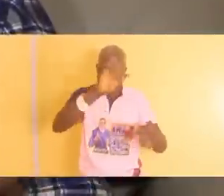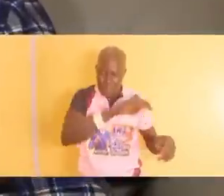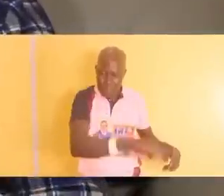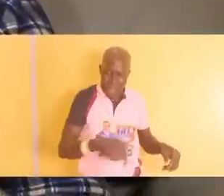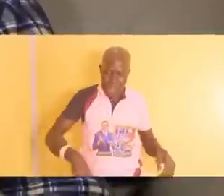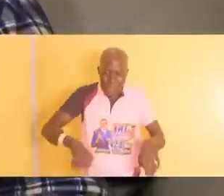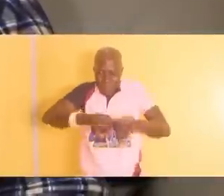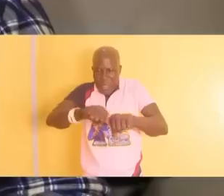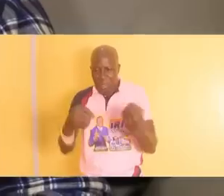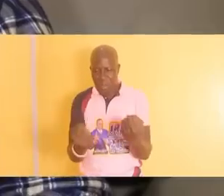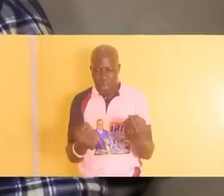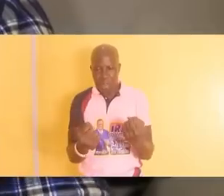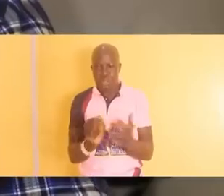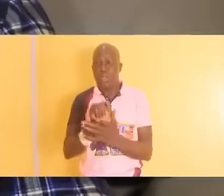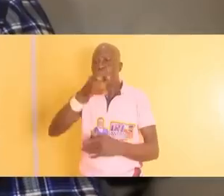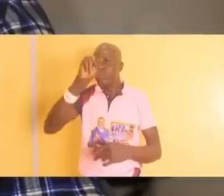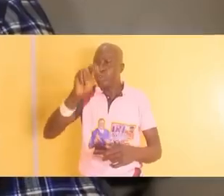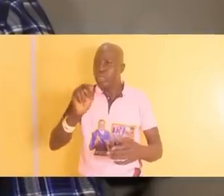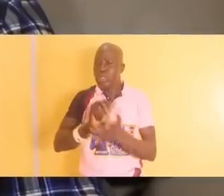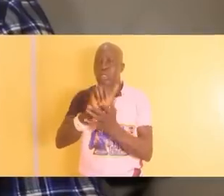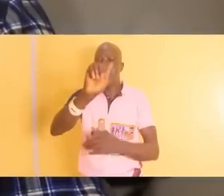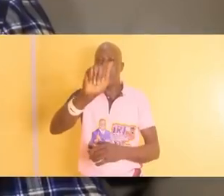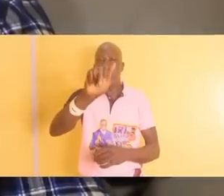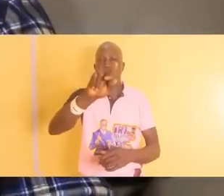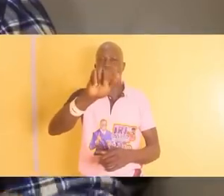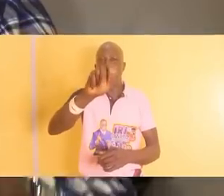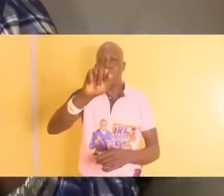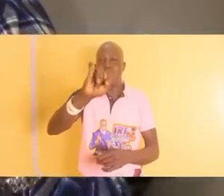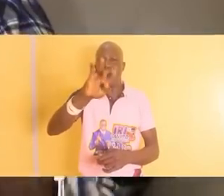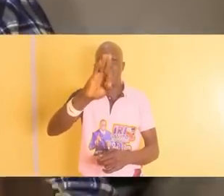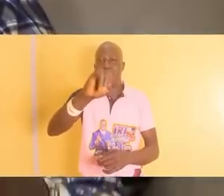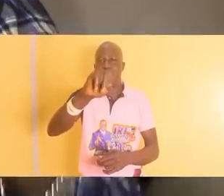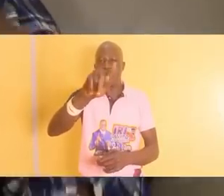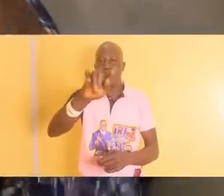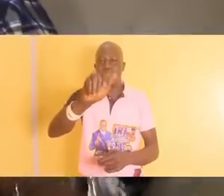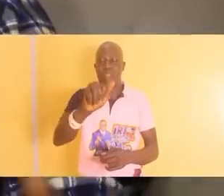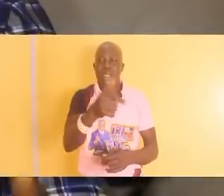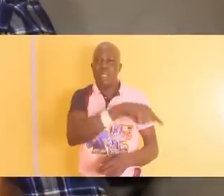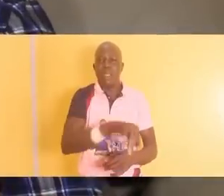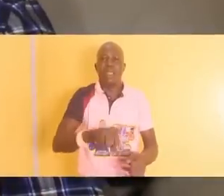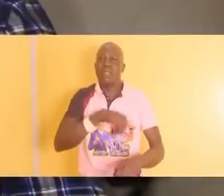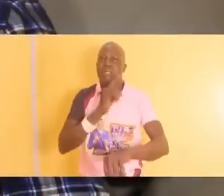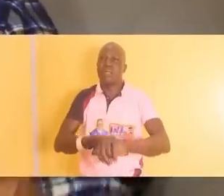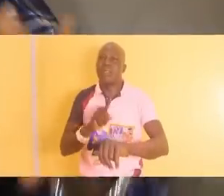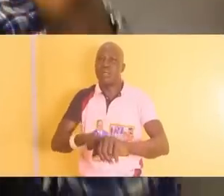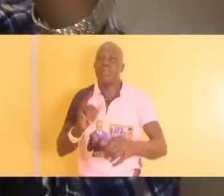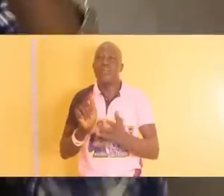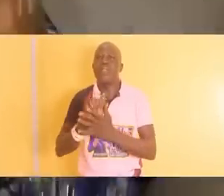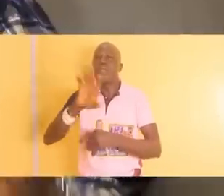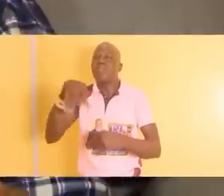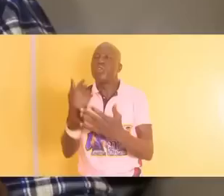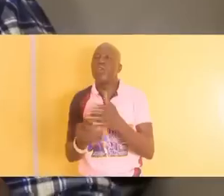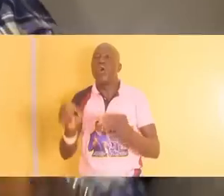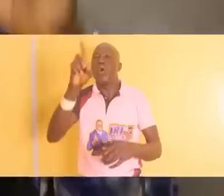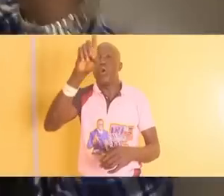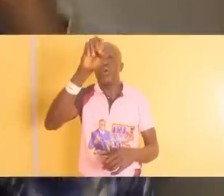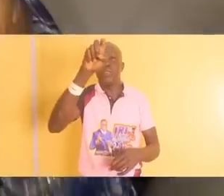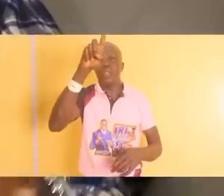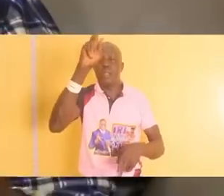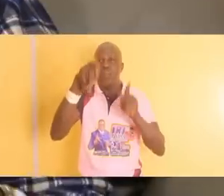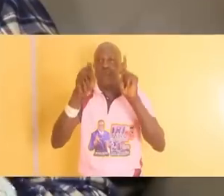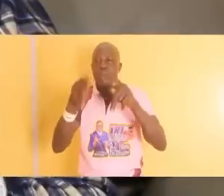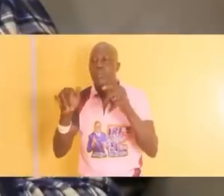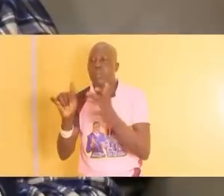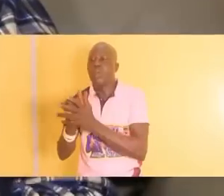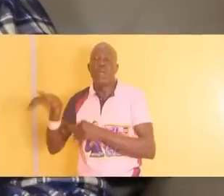all of you that say your feet have been amputated, you need artificial leg. I told you this time, just